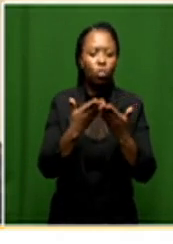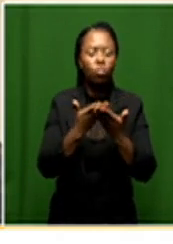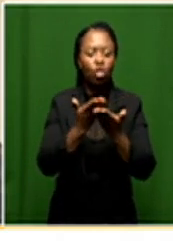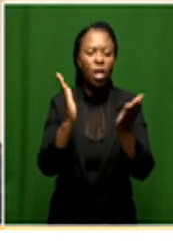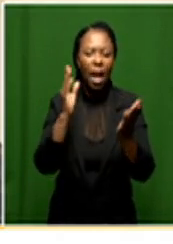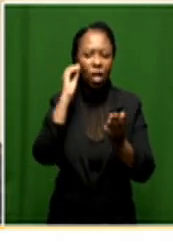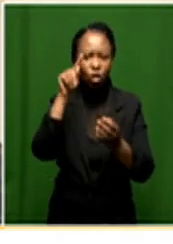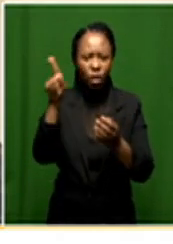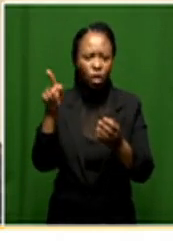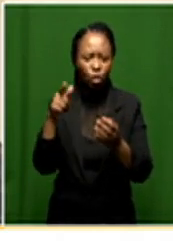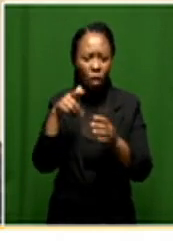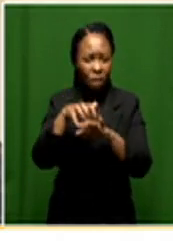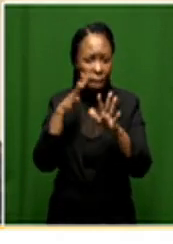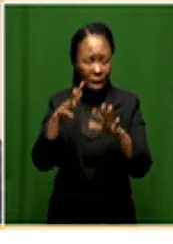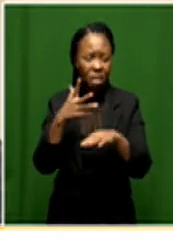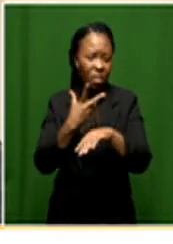actually get the vaccine?